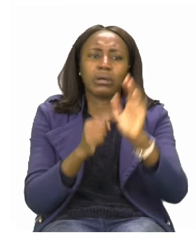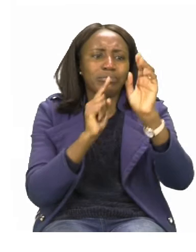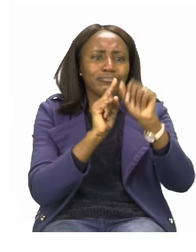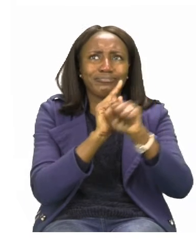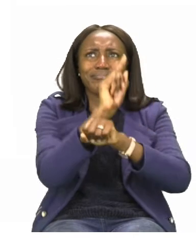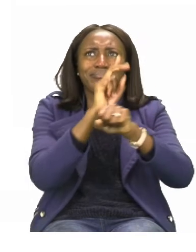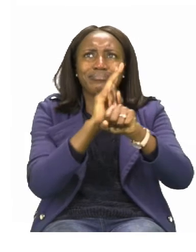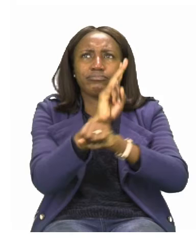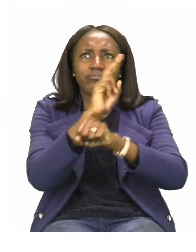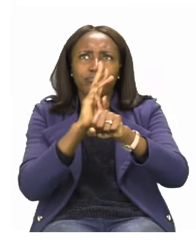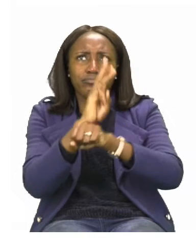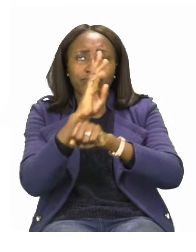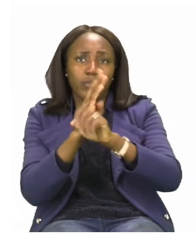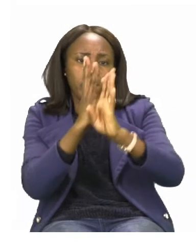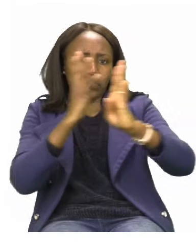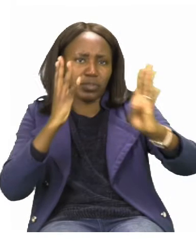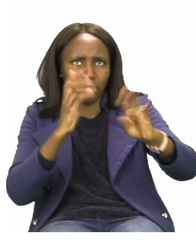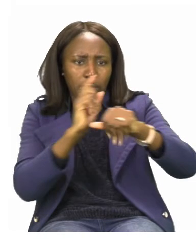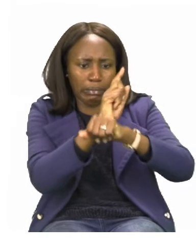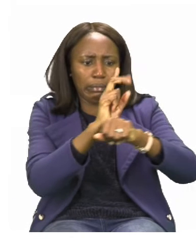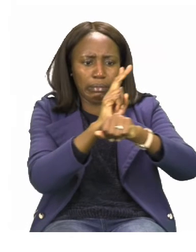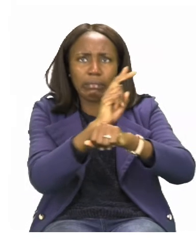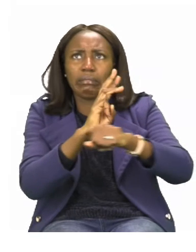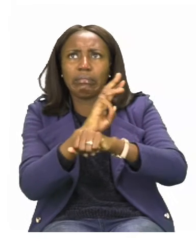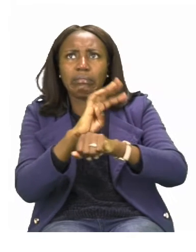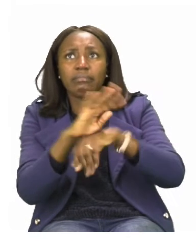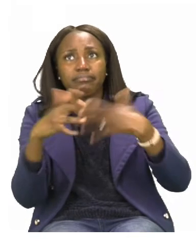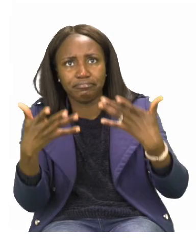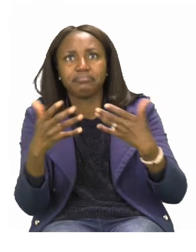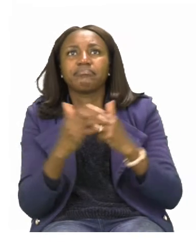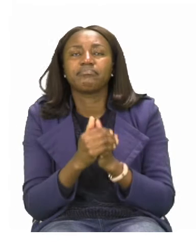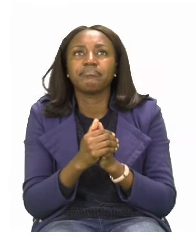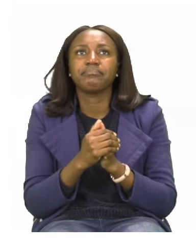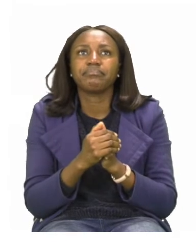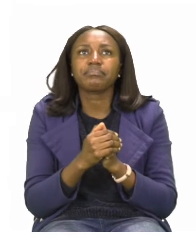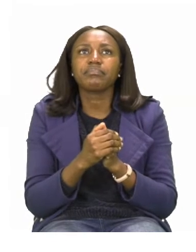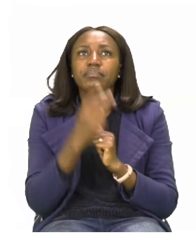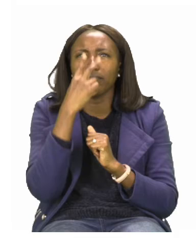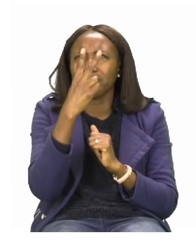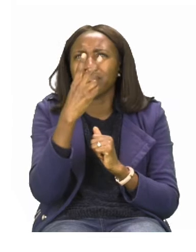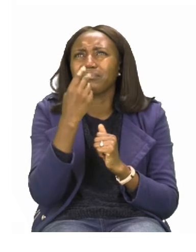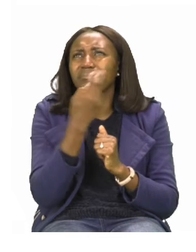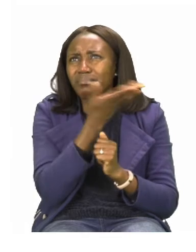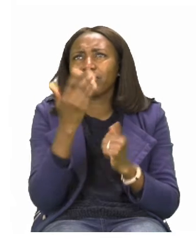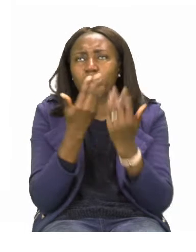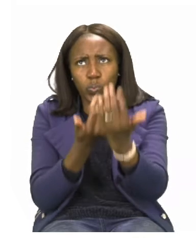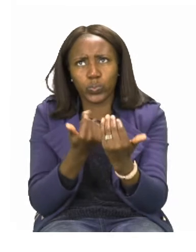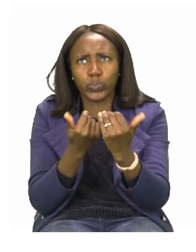which position these people are in. Now, as you can see, they all seem to be waiting for a bus.